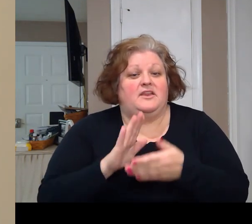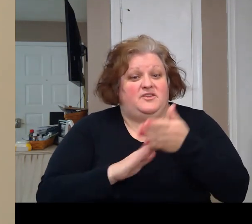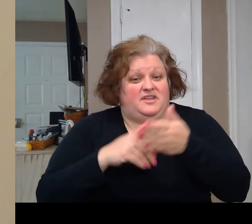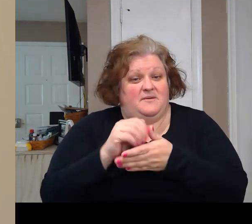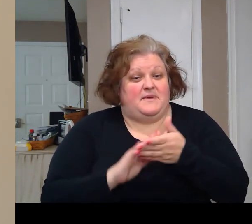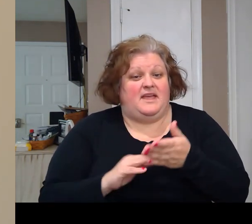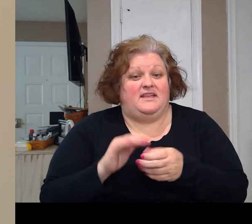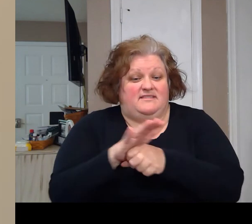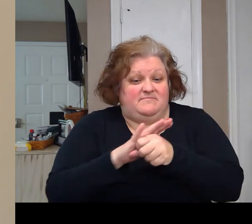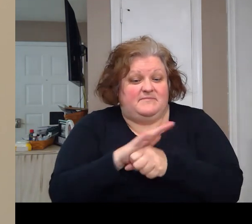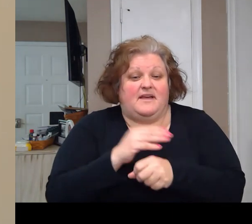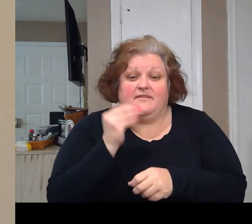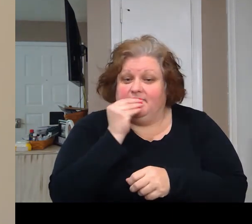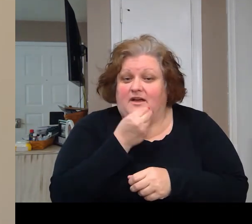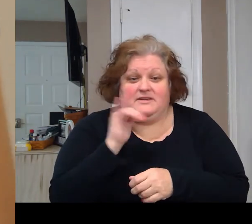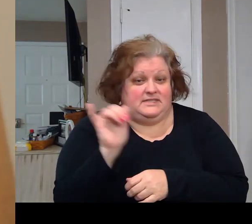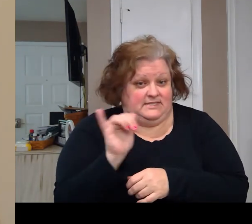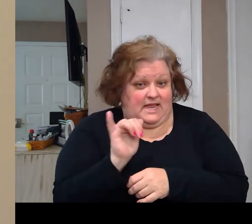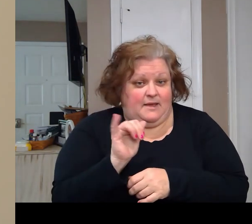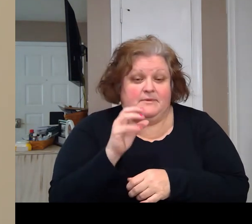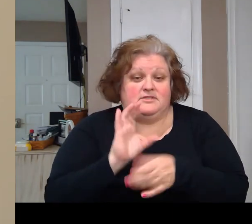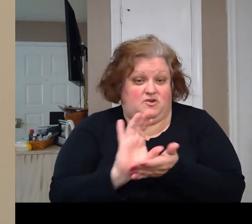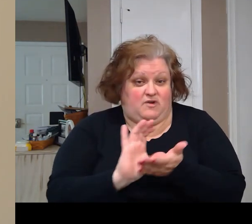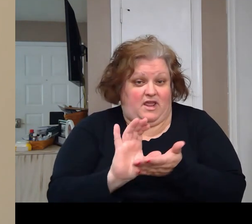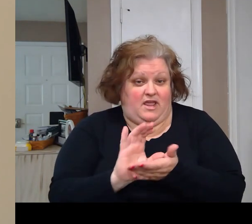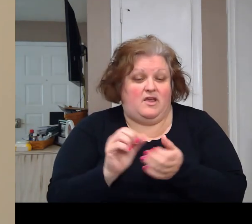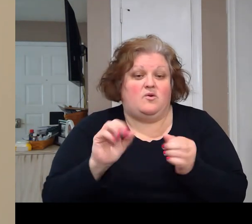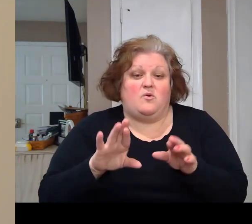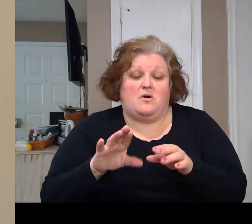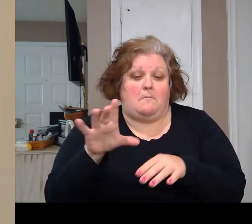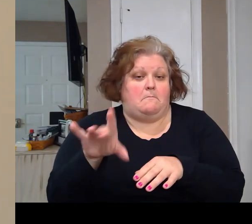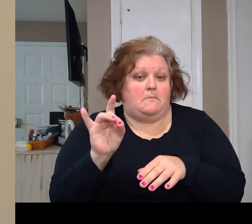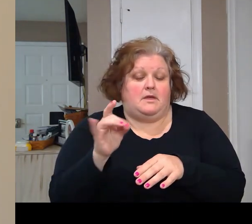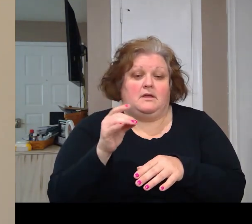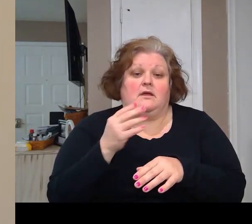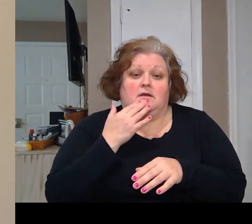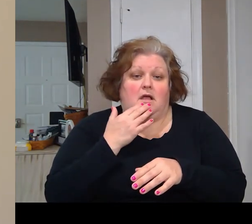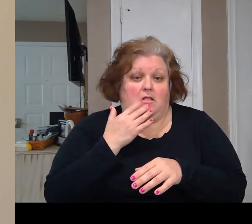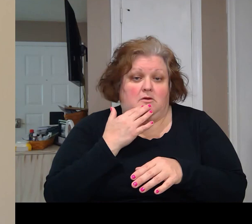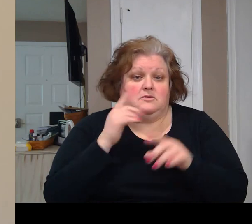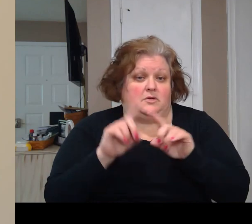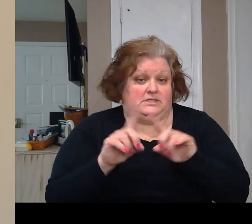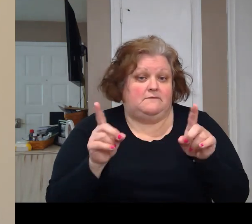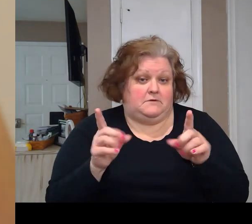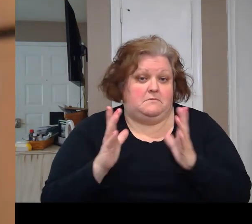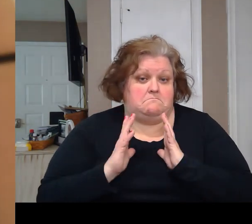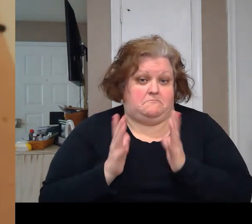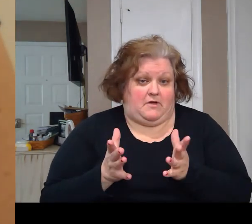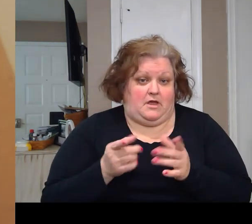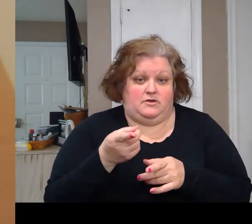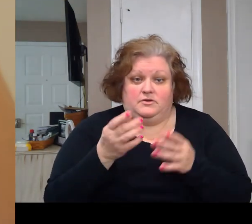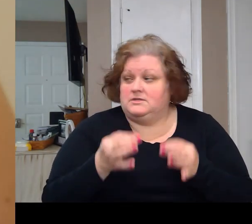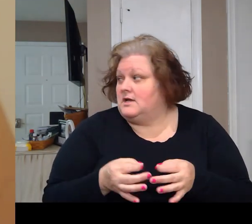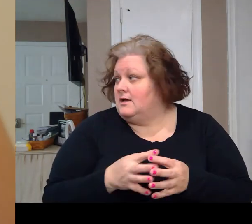paint the areas of the flower the same color that you put down for the crayon, or you can pick a color where the crayon will look really nice